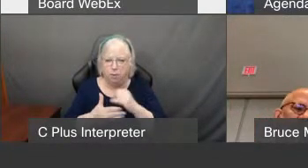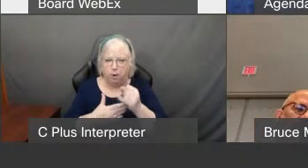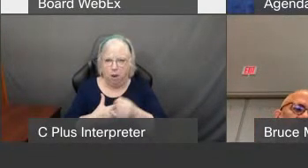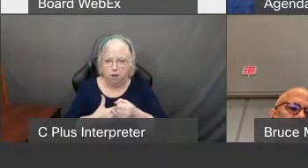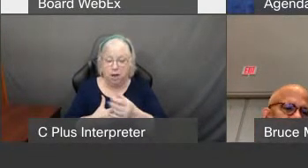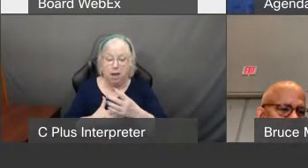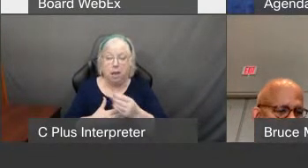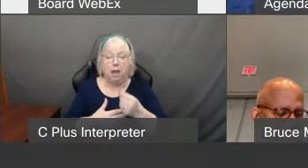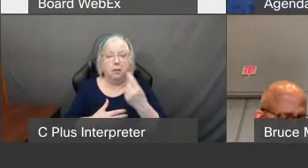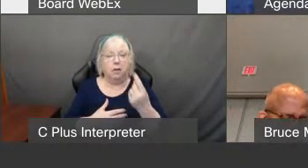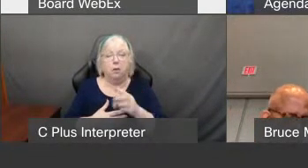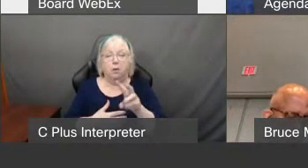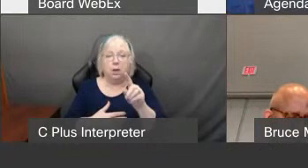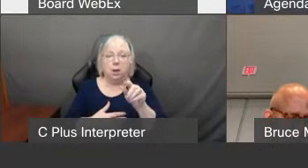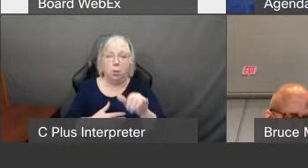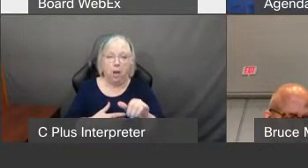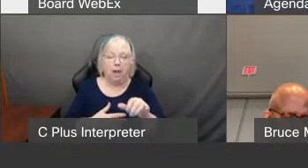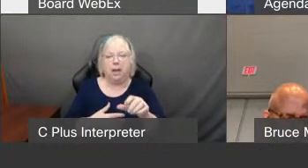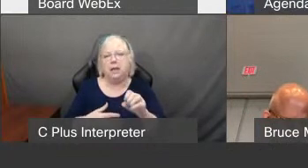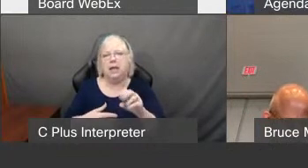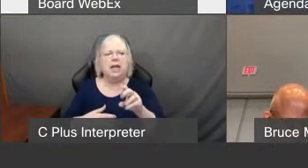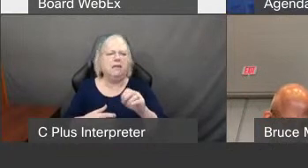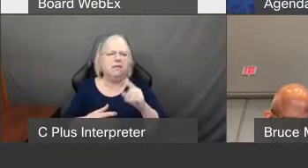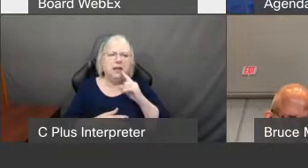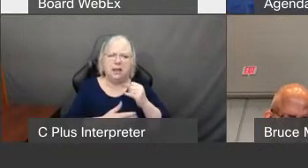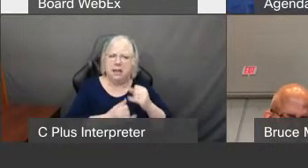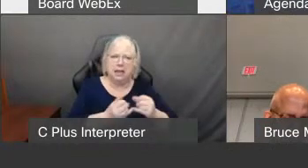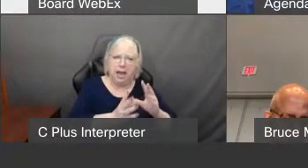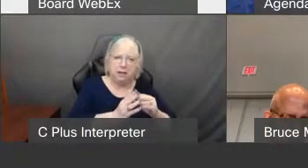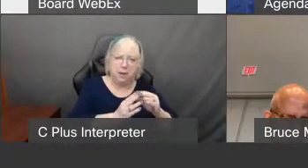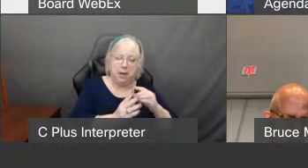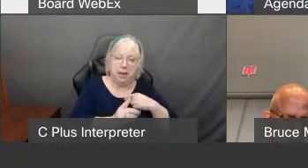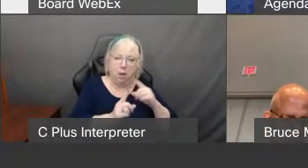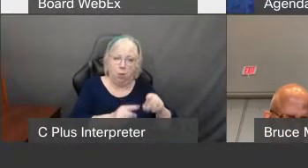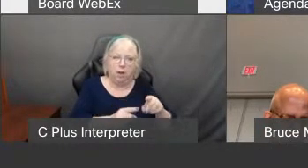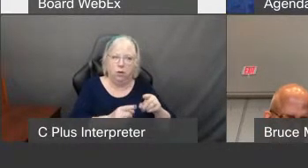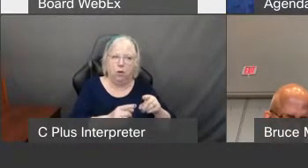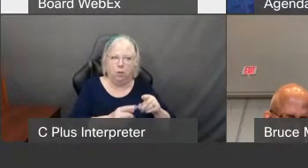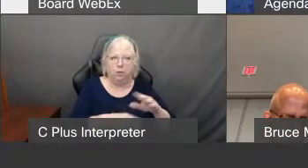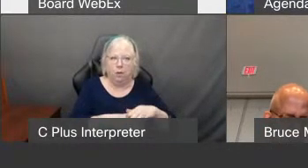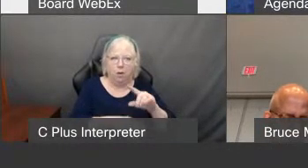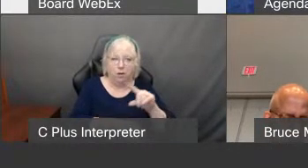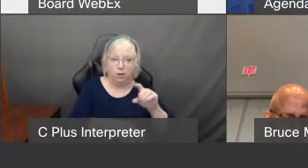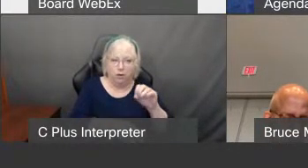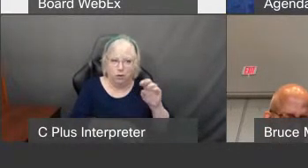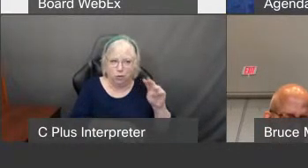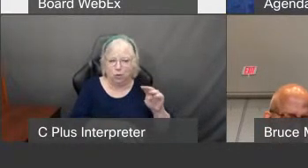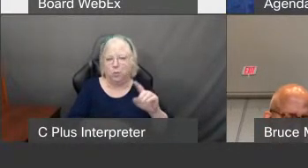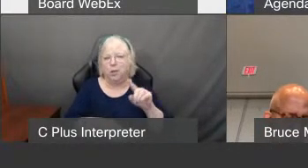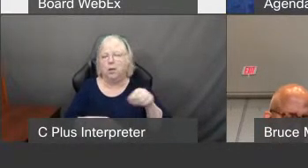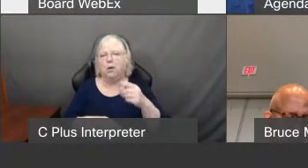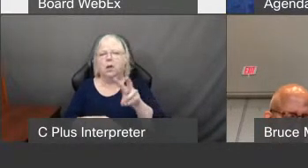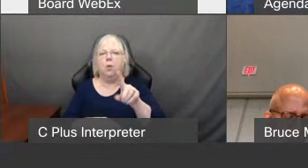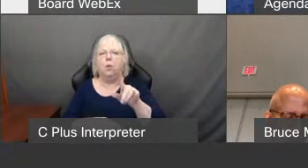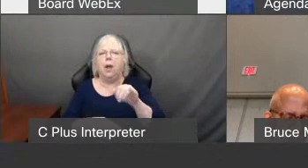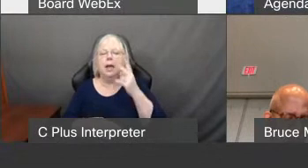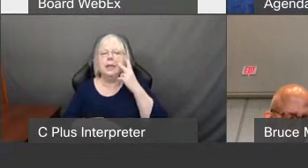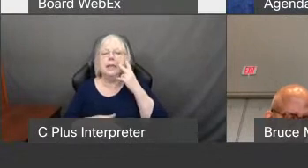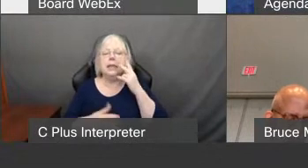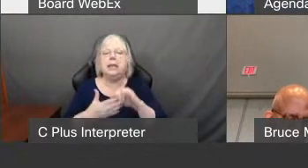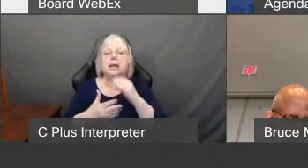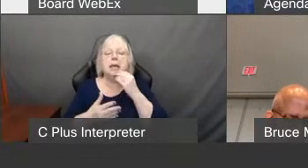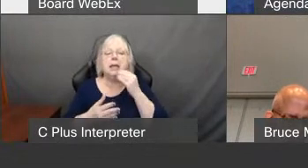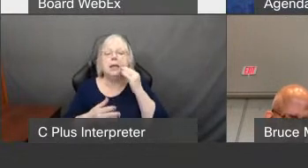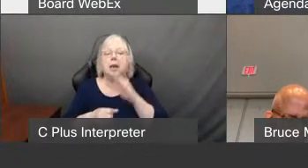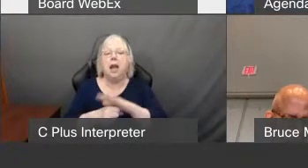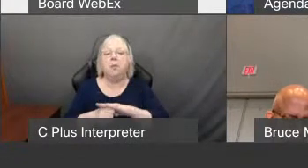And the only way, and even at the last meeting that I attended, which was a Zoom meeting, the only way I see that neighborhood streets are